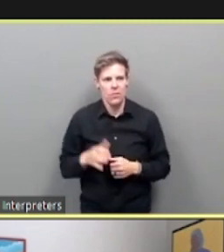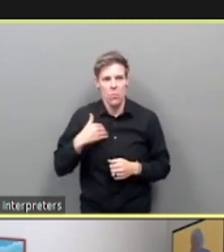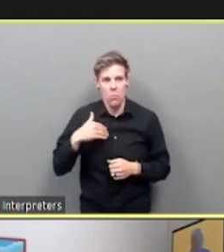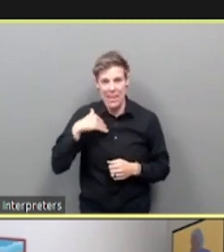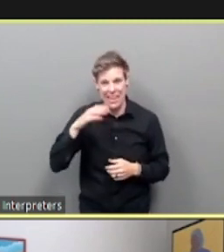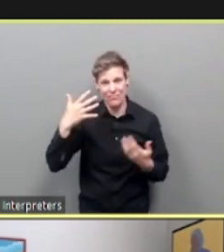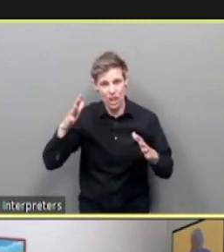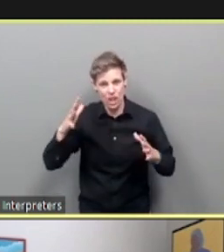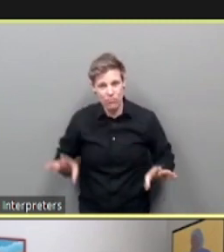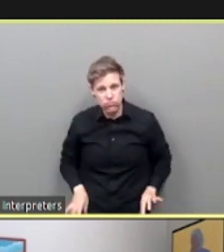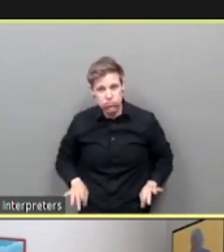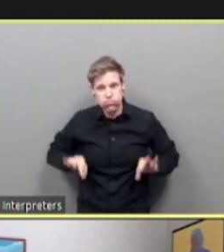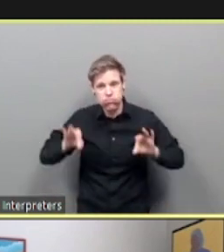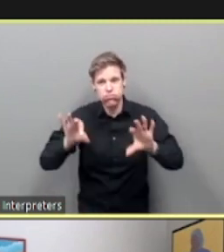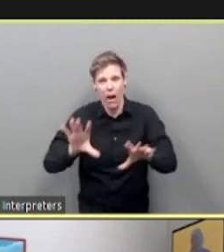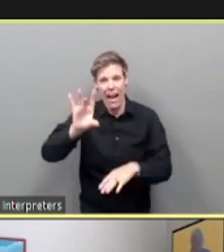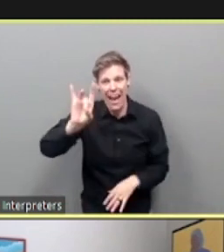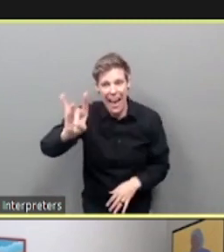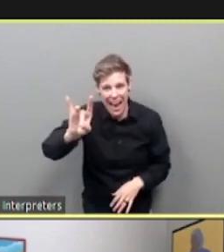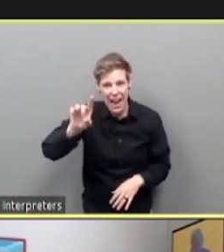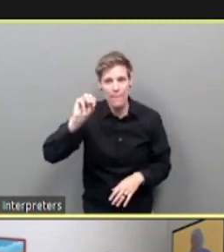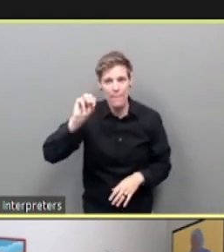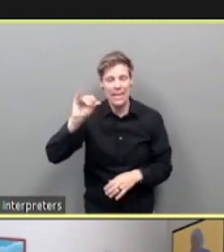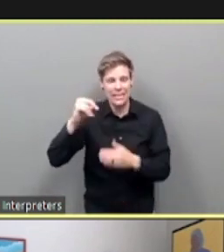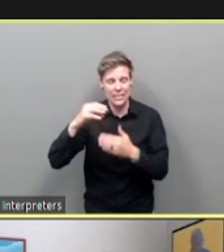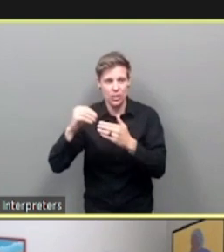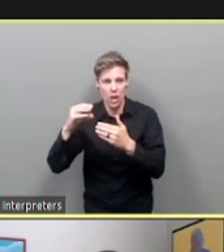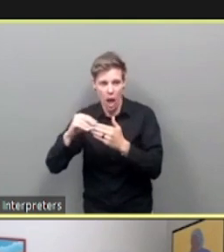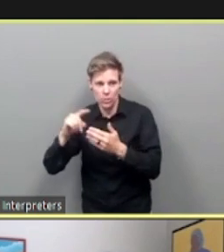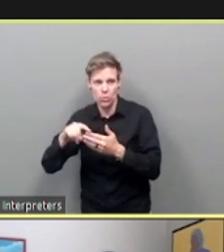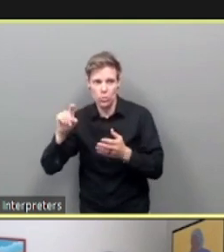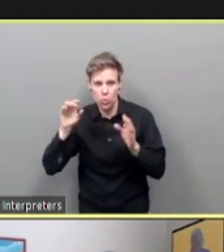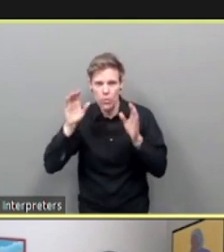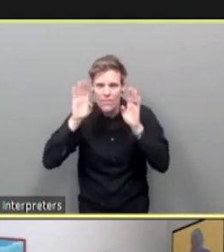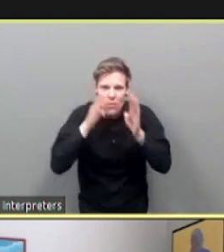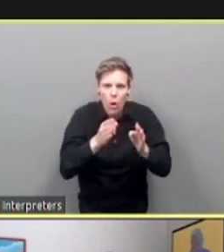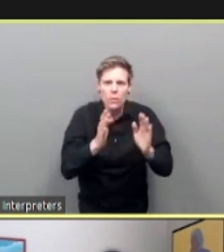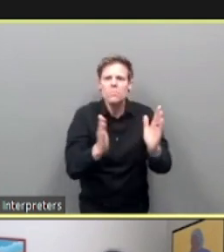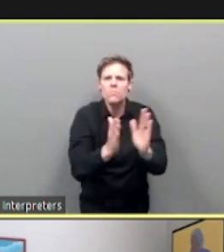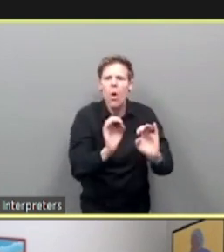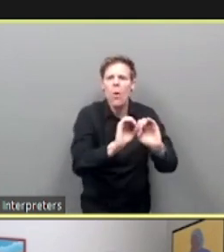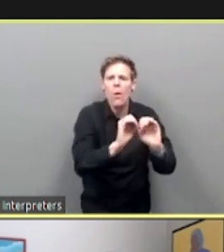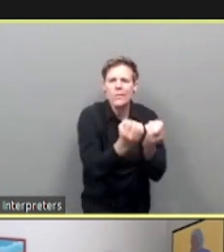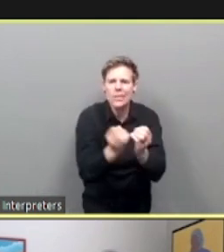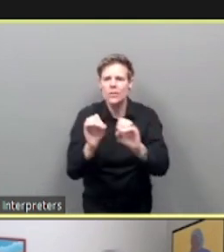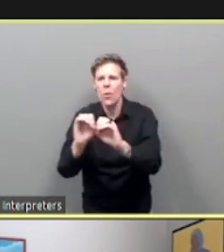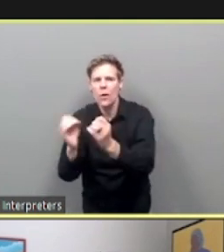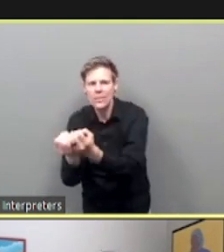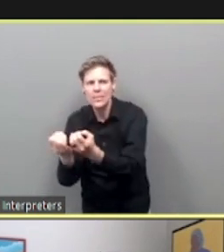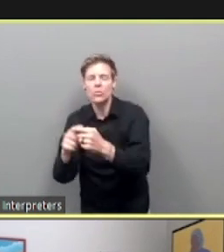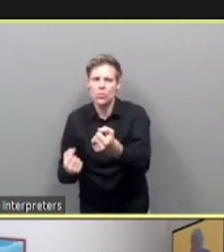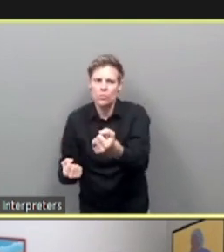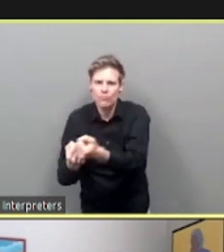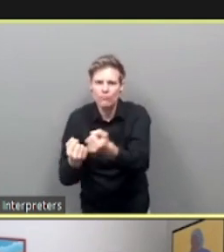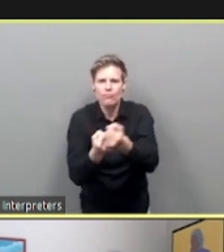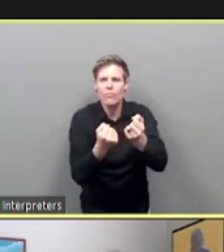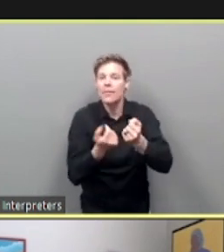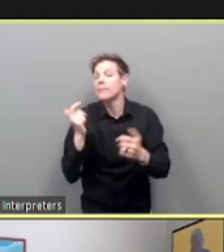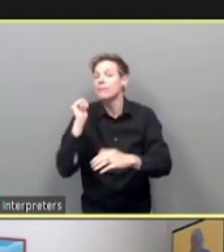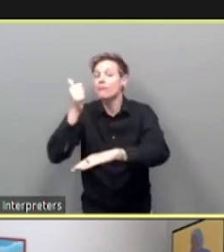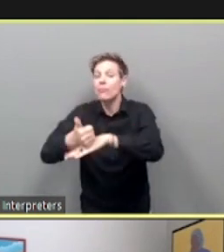years to give to small organizations in the communities to sponsor those events that David's talking